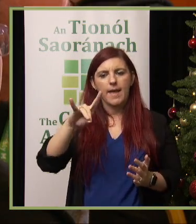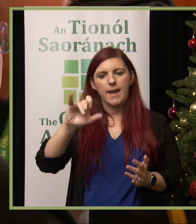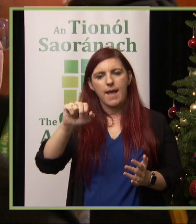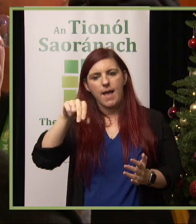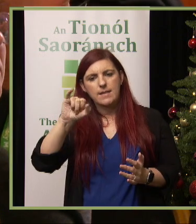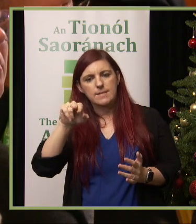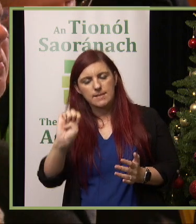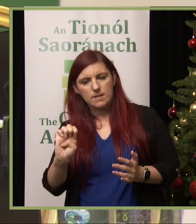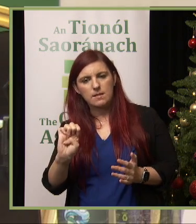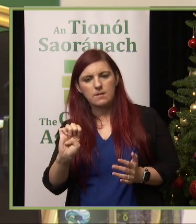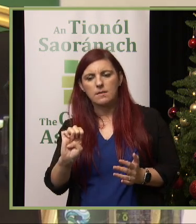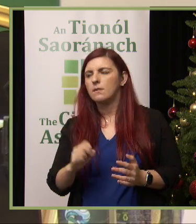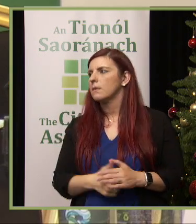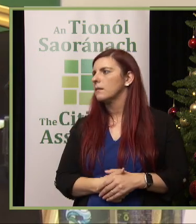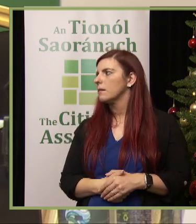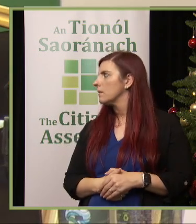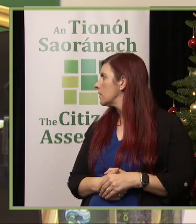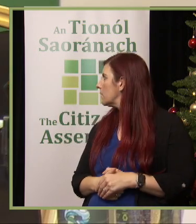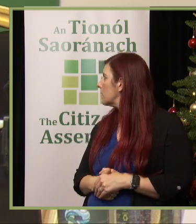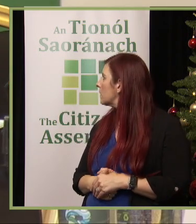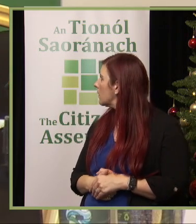Okay, thanks, Jean. So planning levies should include,